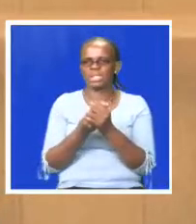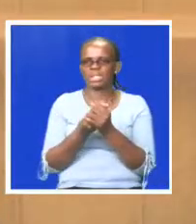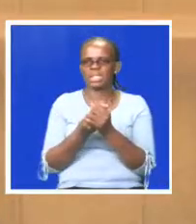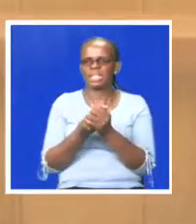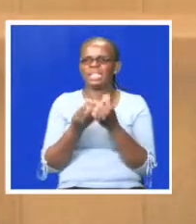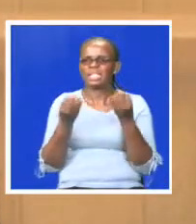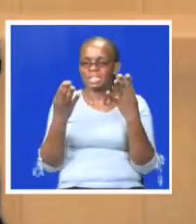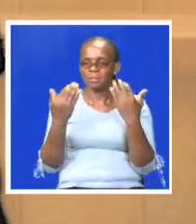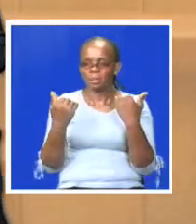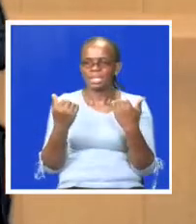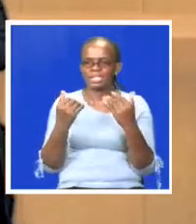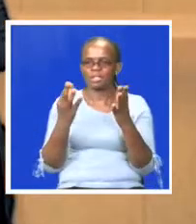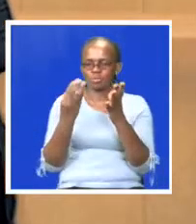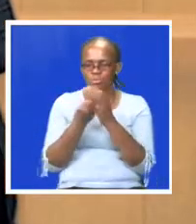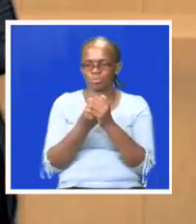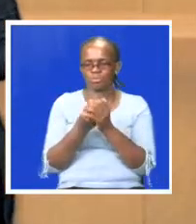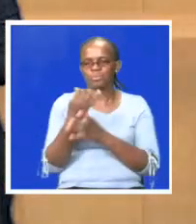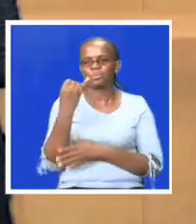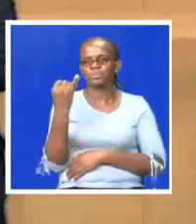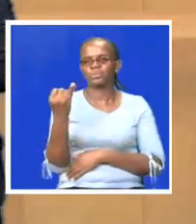1,